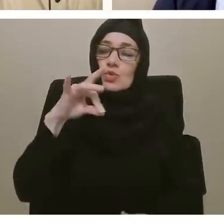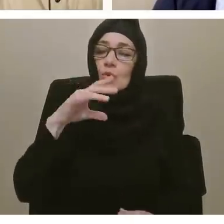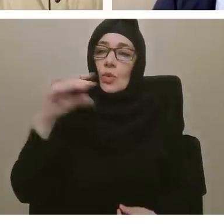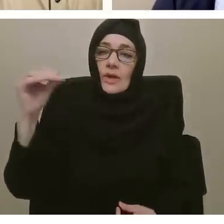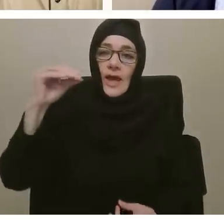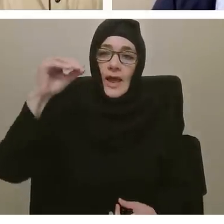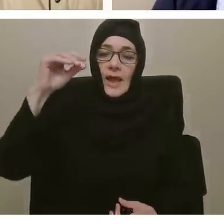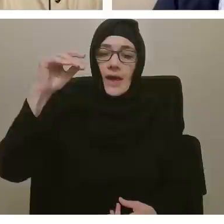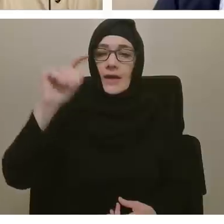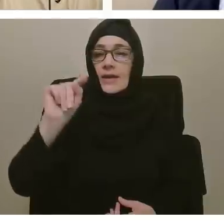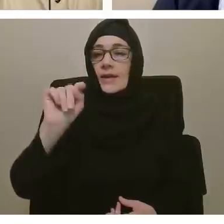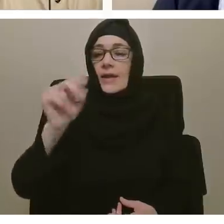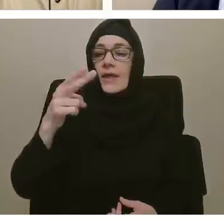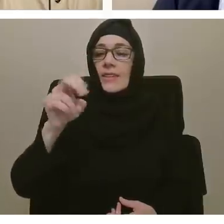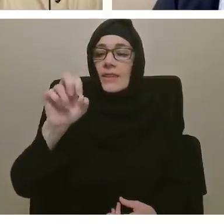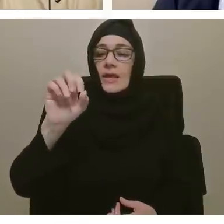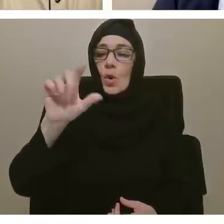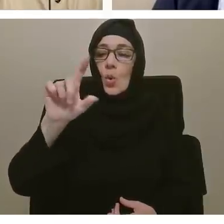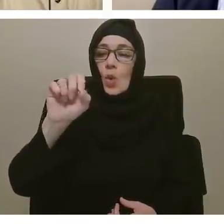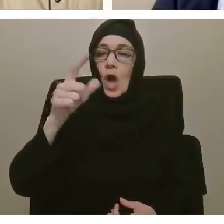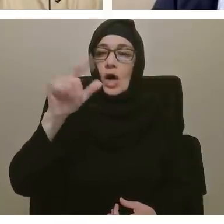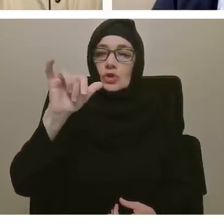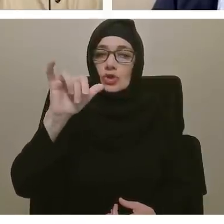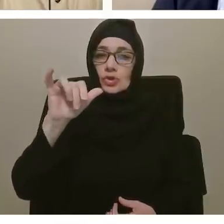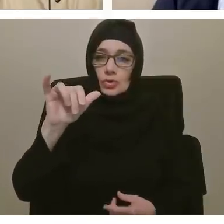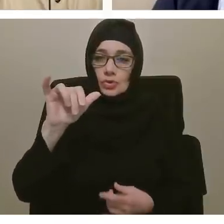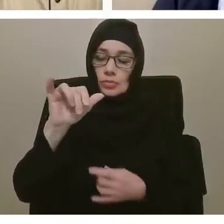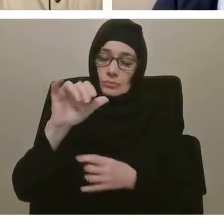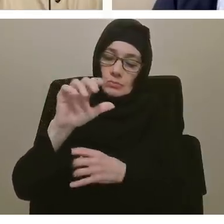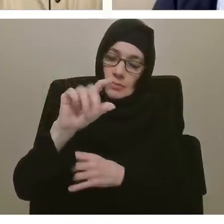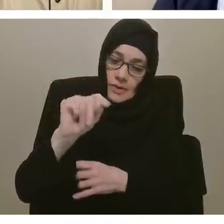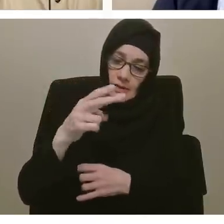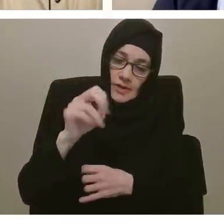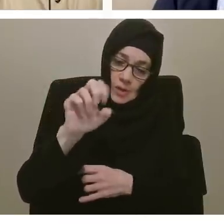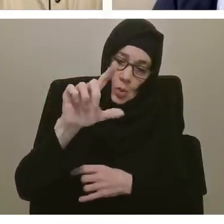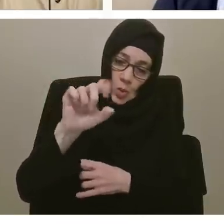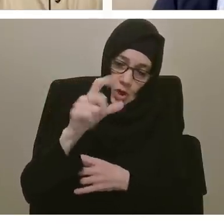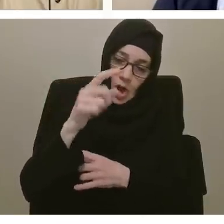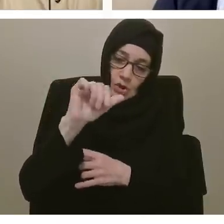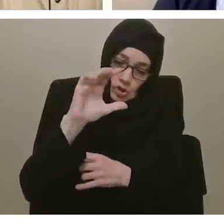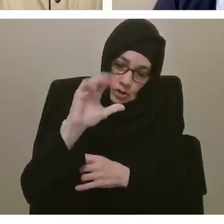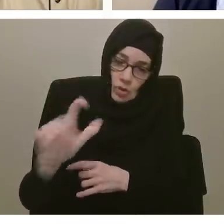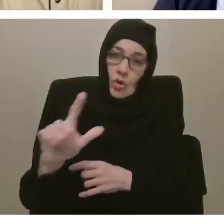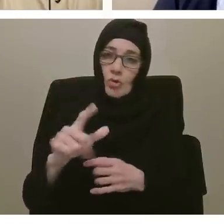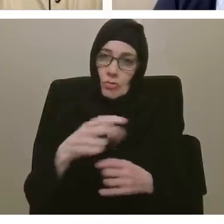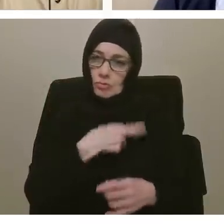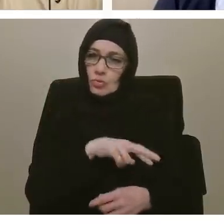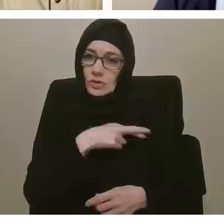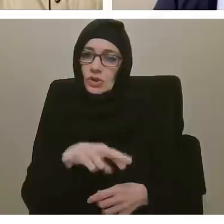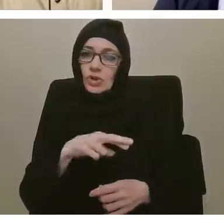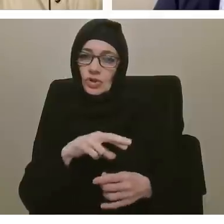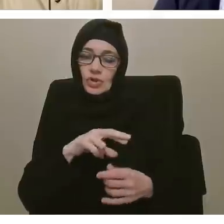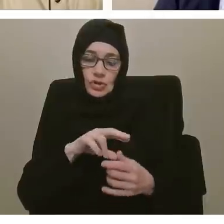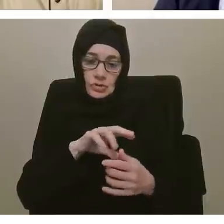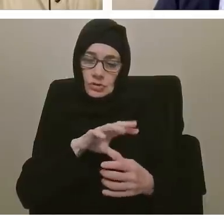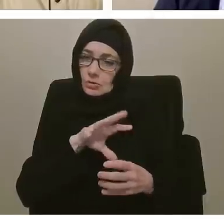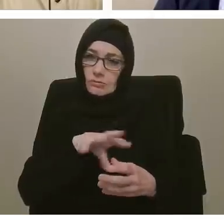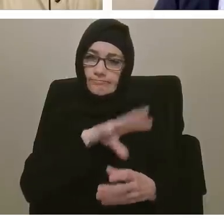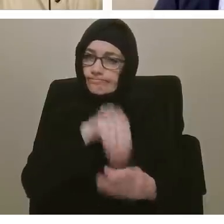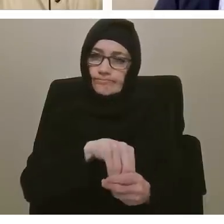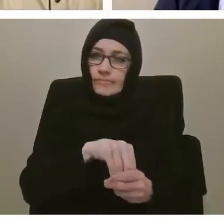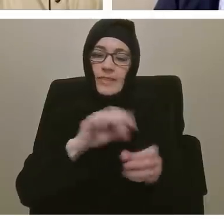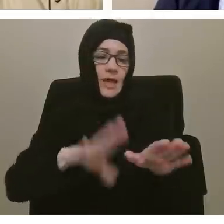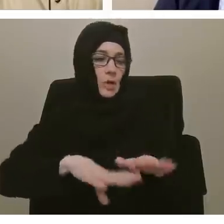essence that then unlocks the doors and the gateways and opens up the true vestiges